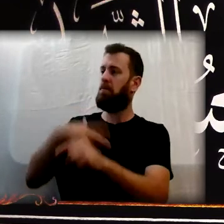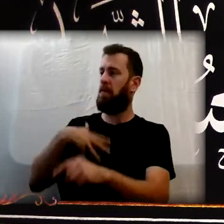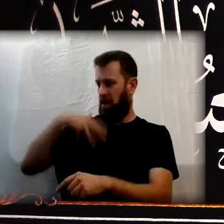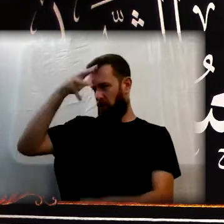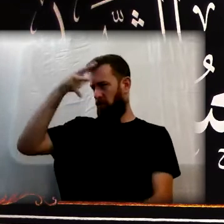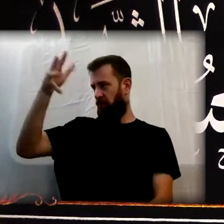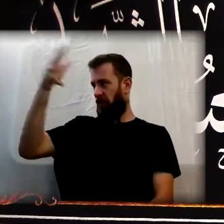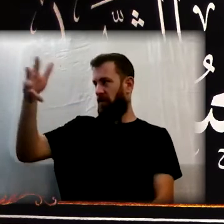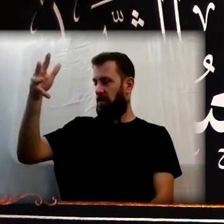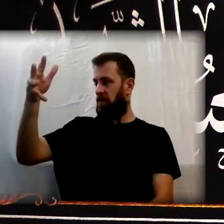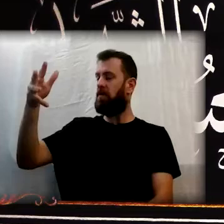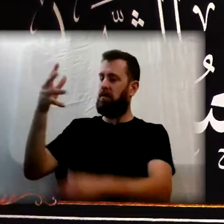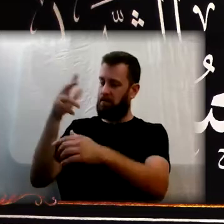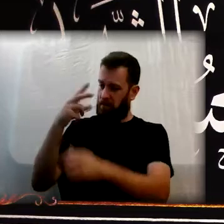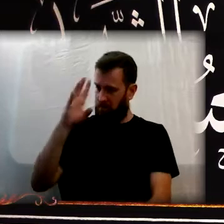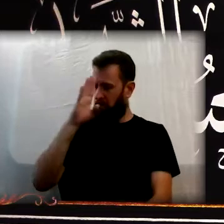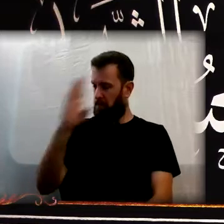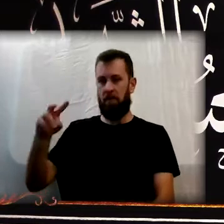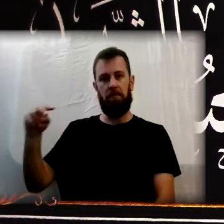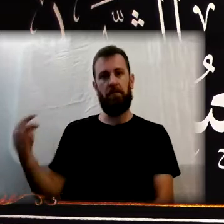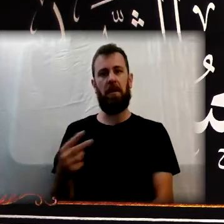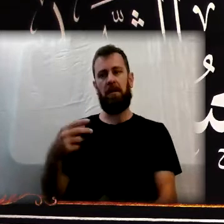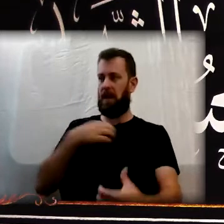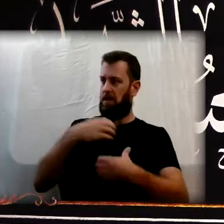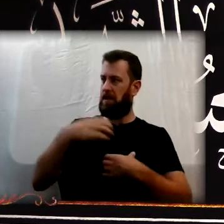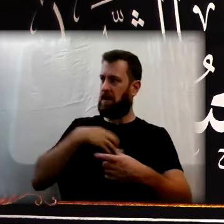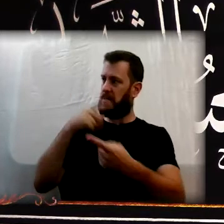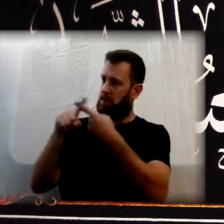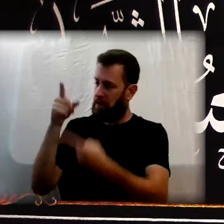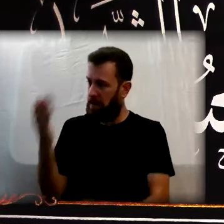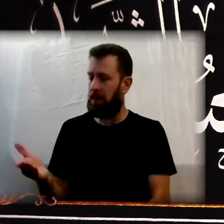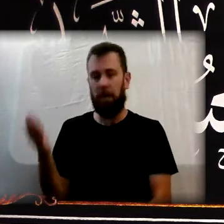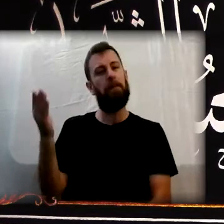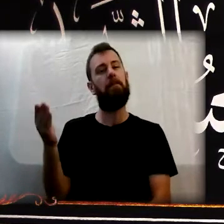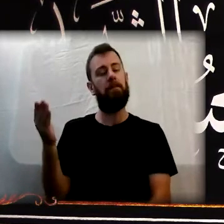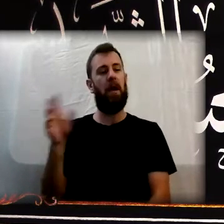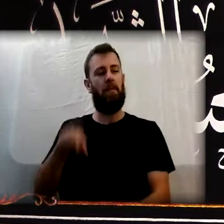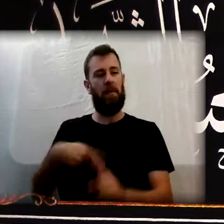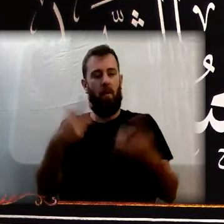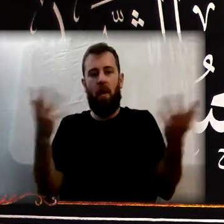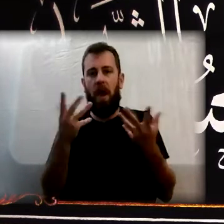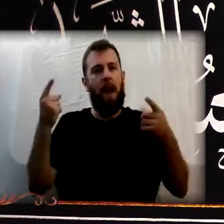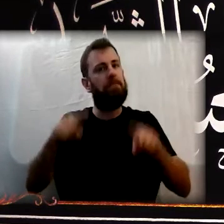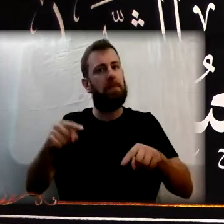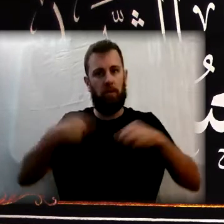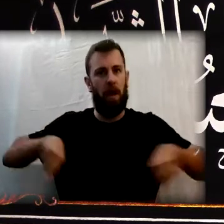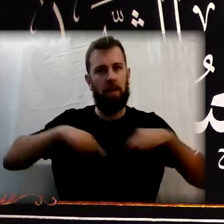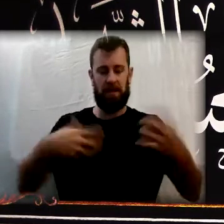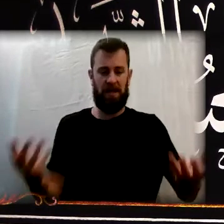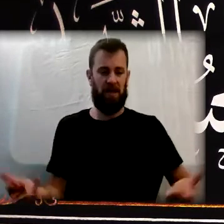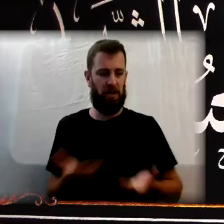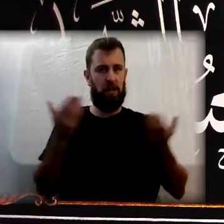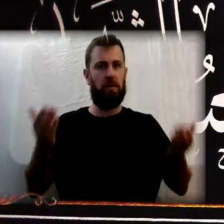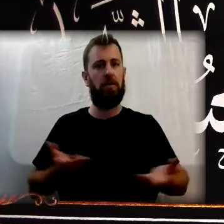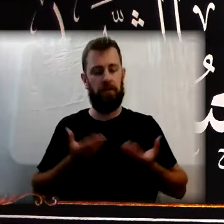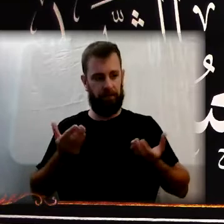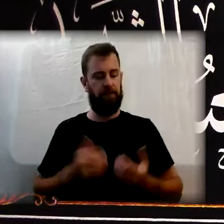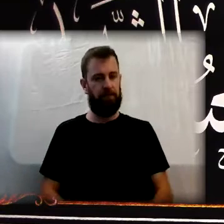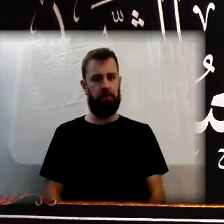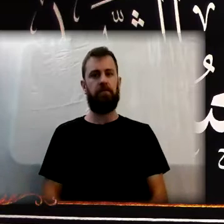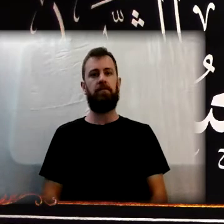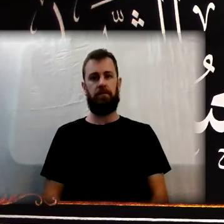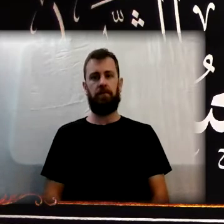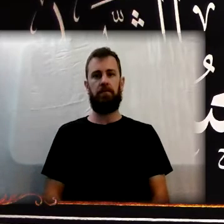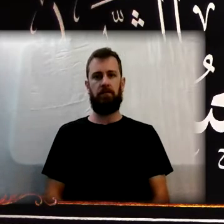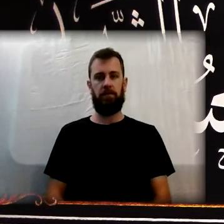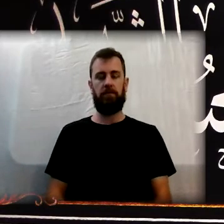my grandfather Ali and complain to him about what has happened to us here.' Ajrukum ala